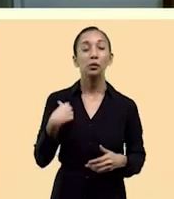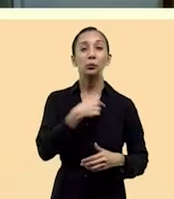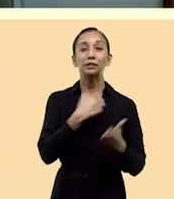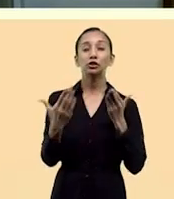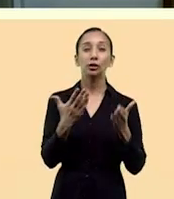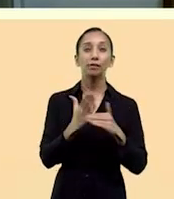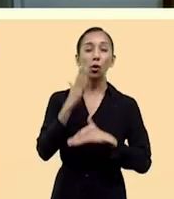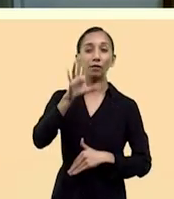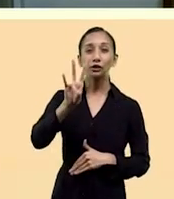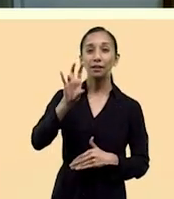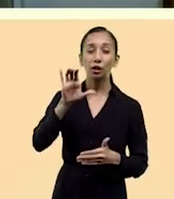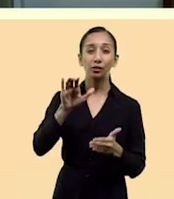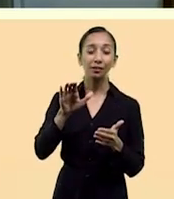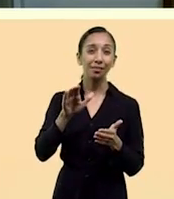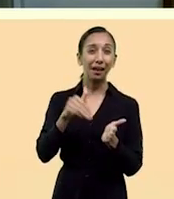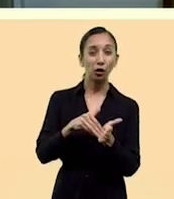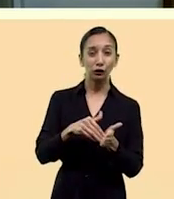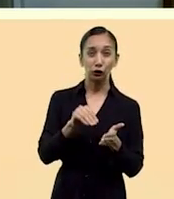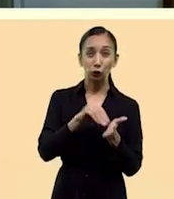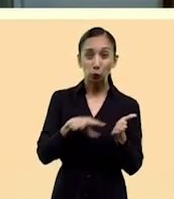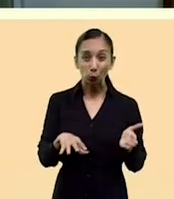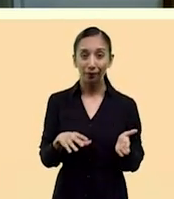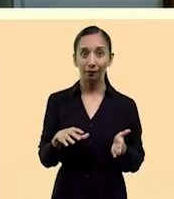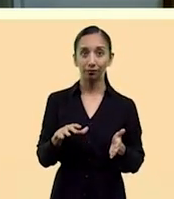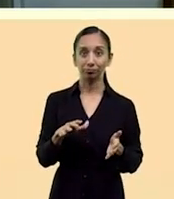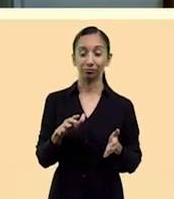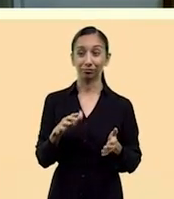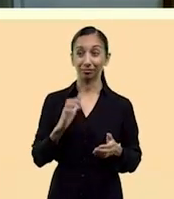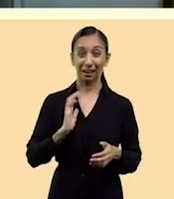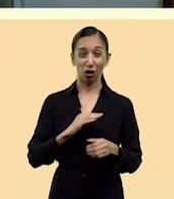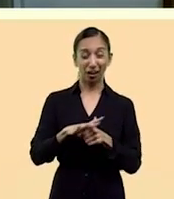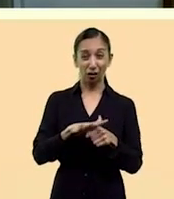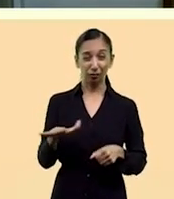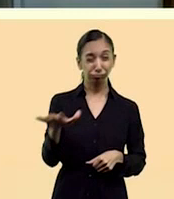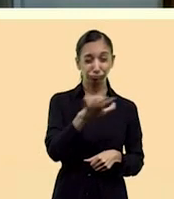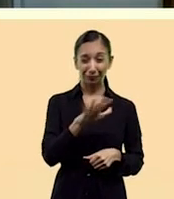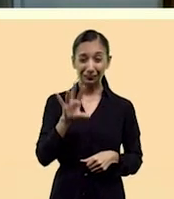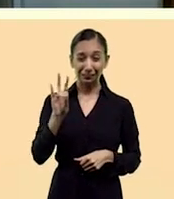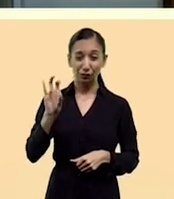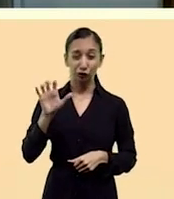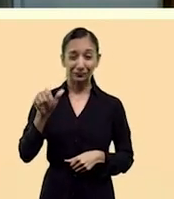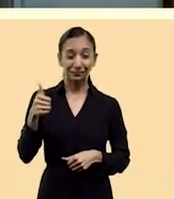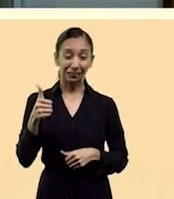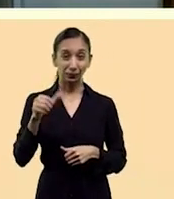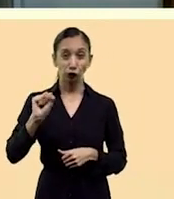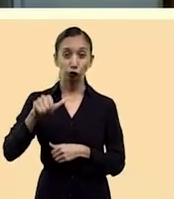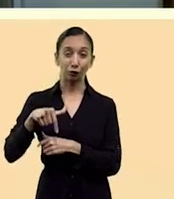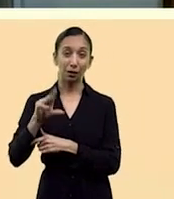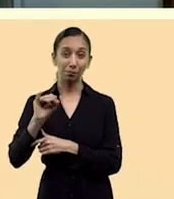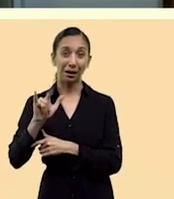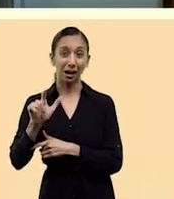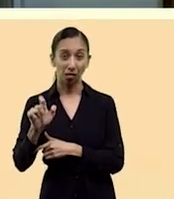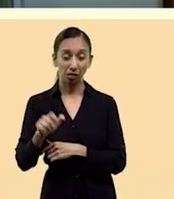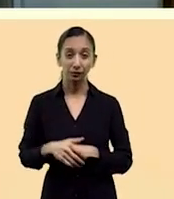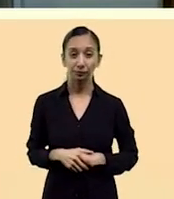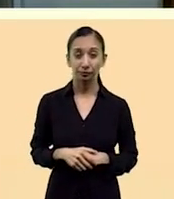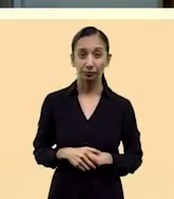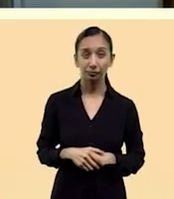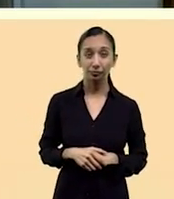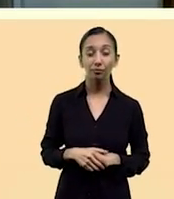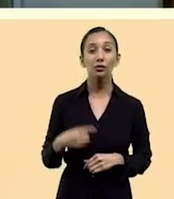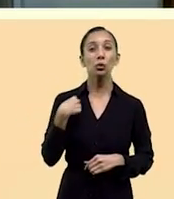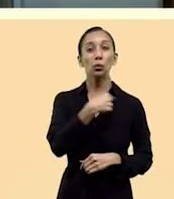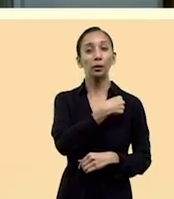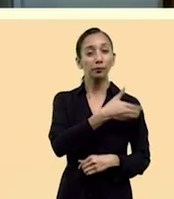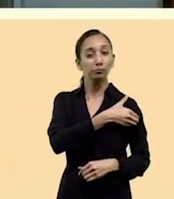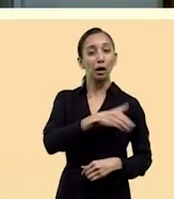students over 710 square miles. We've been reducing the bureaucracy and putting resources and decision-making closer to